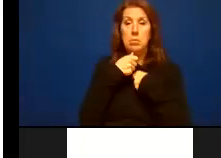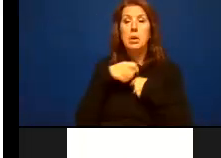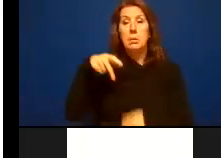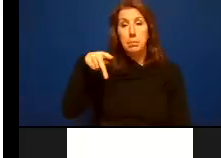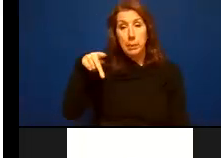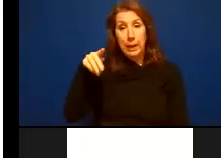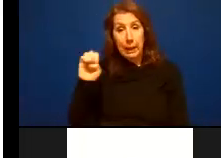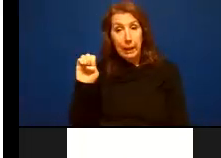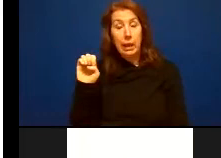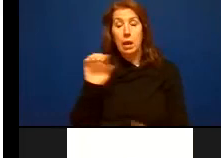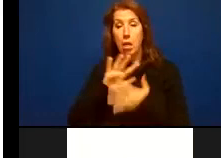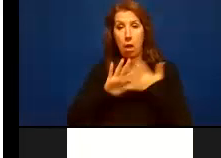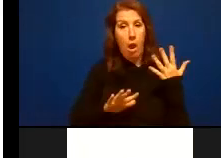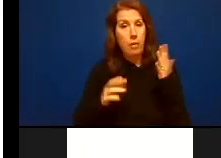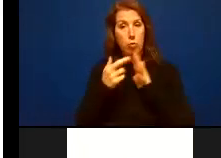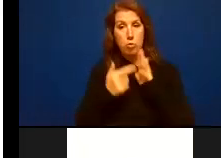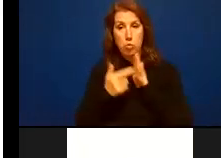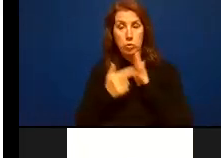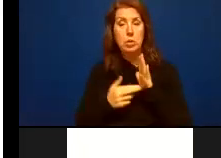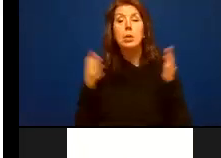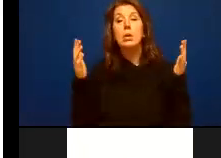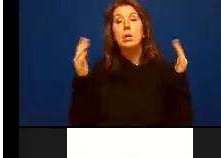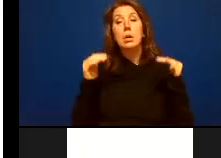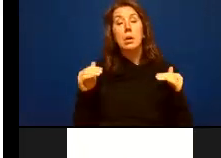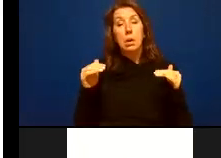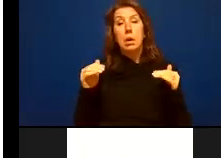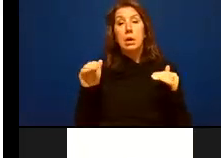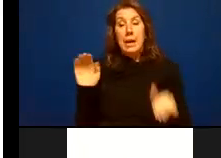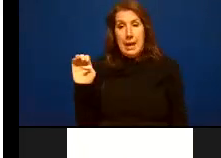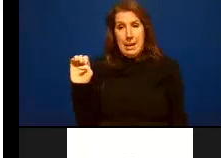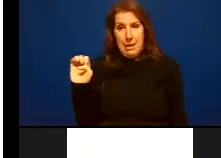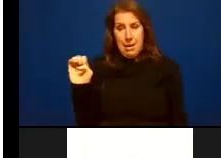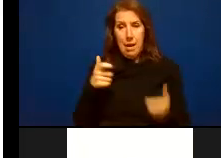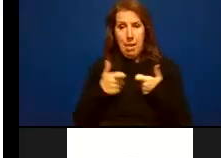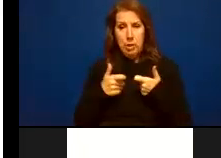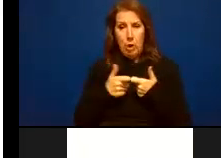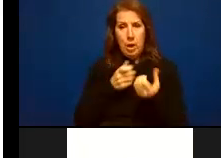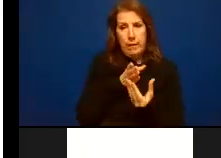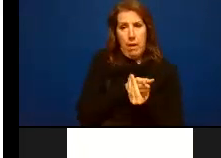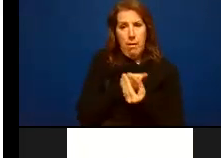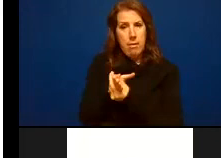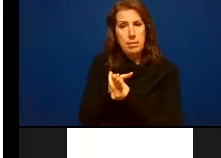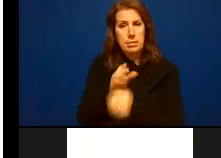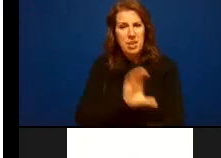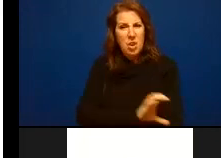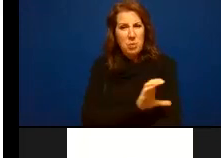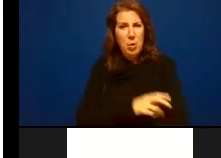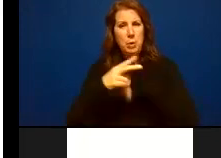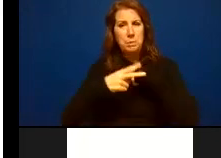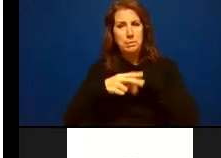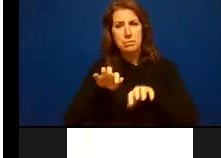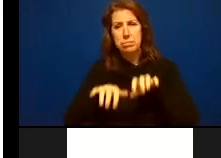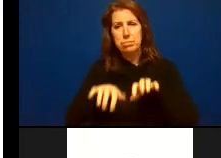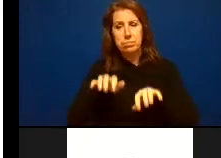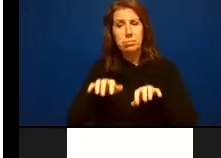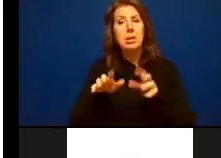lot easier when there are electronic records for people to review patient records if they need to, because they don't need